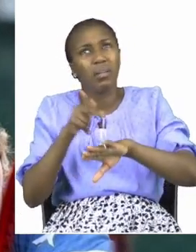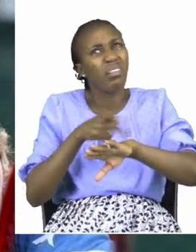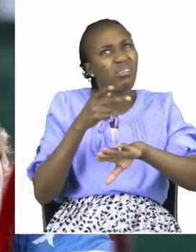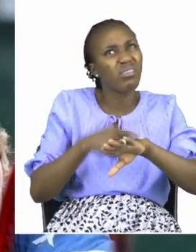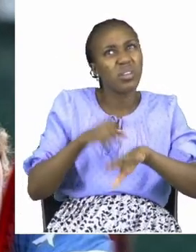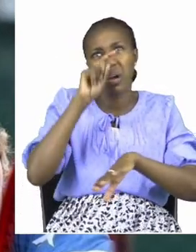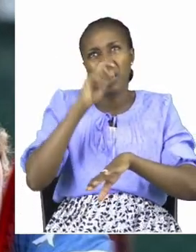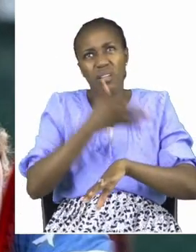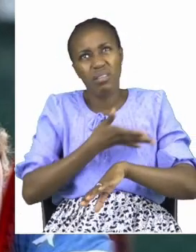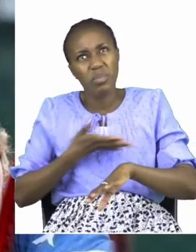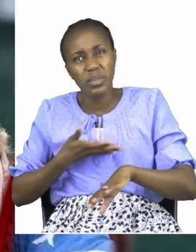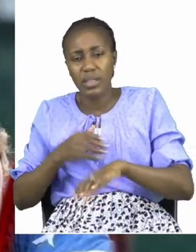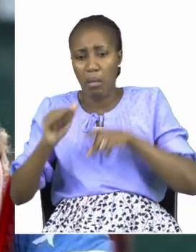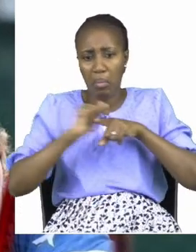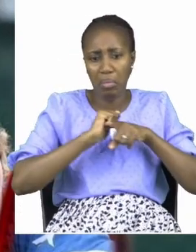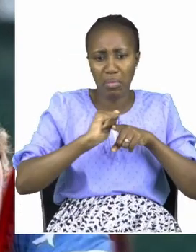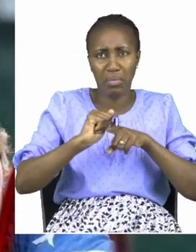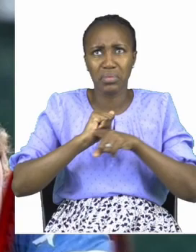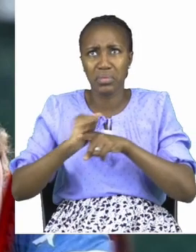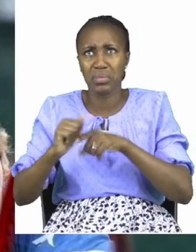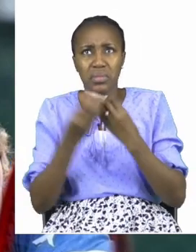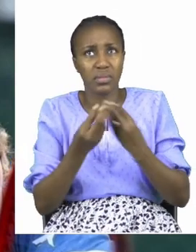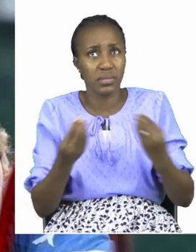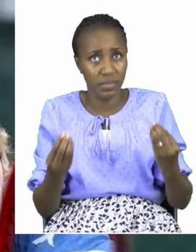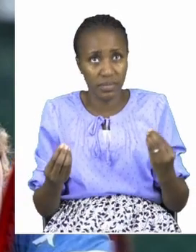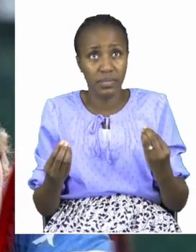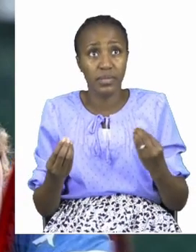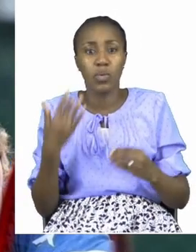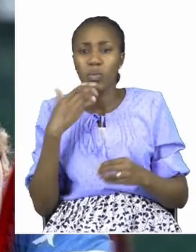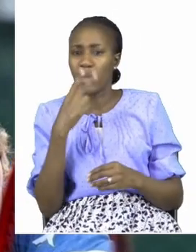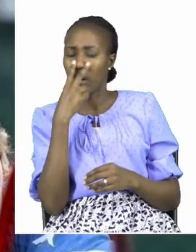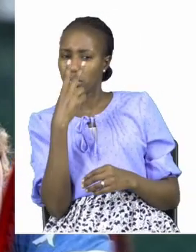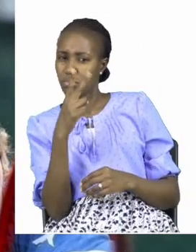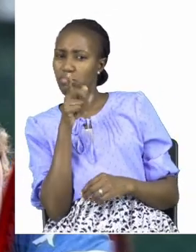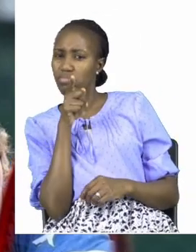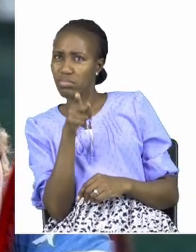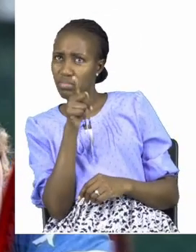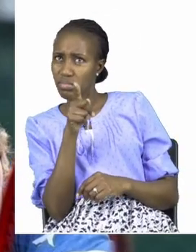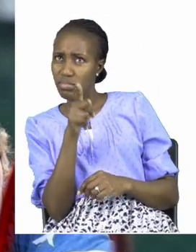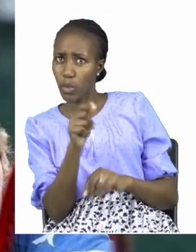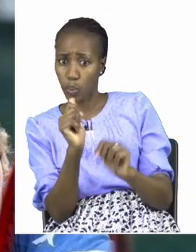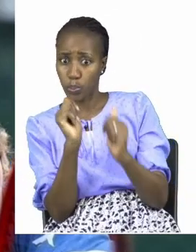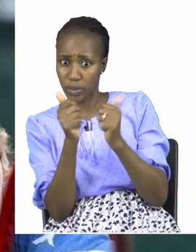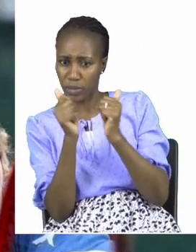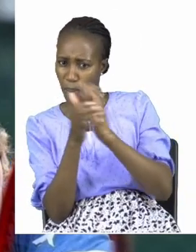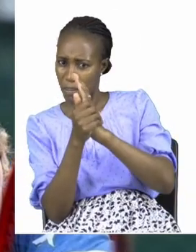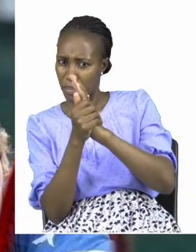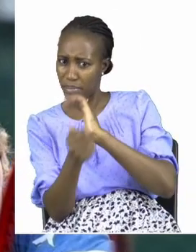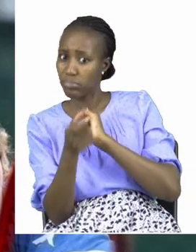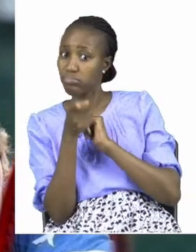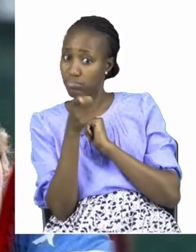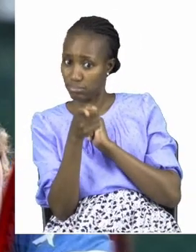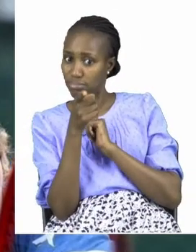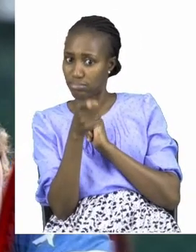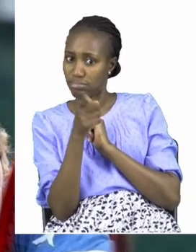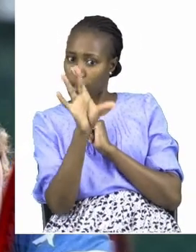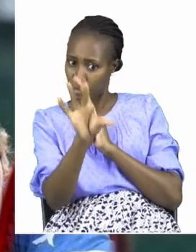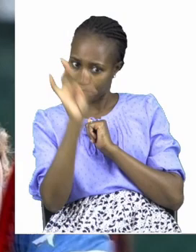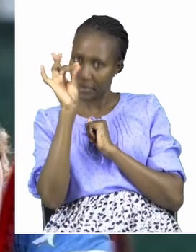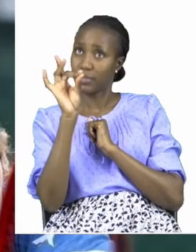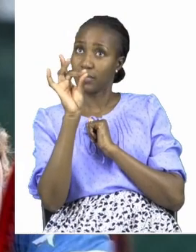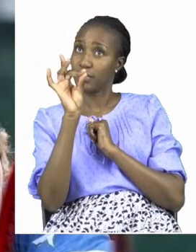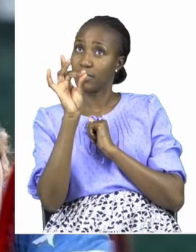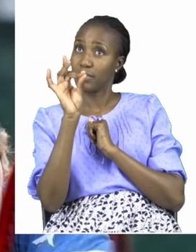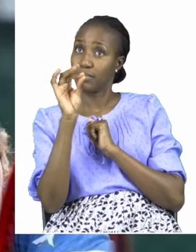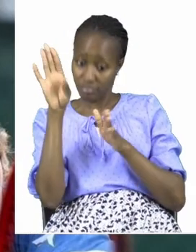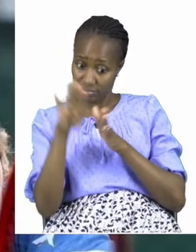do the coaching, and then if he finds certain children with potential, then do we bring in